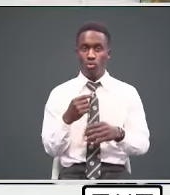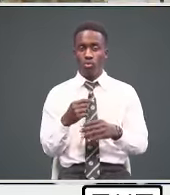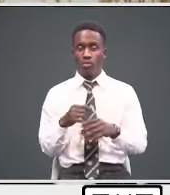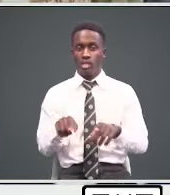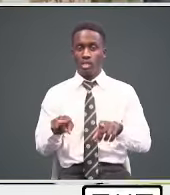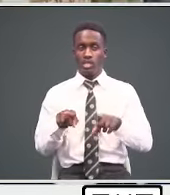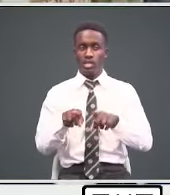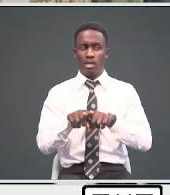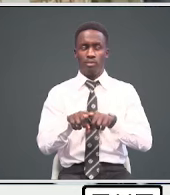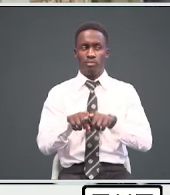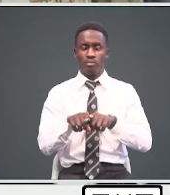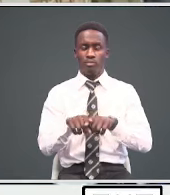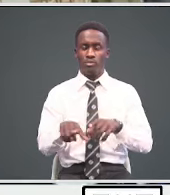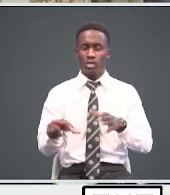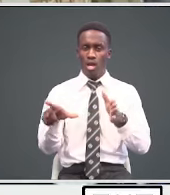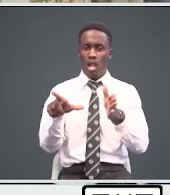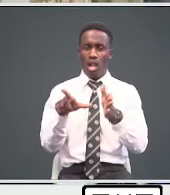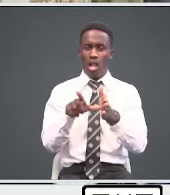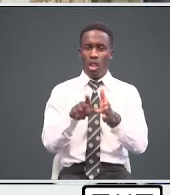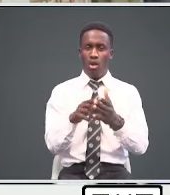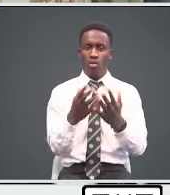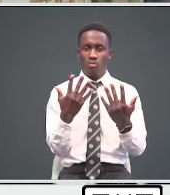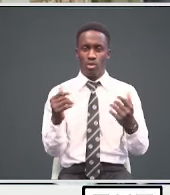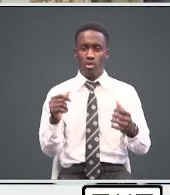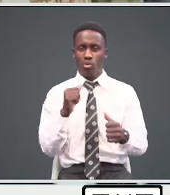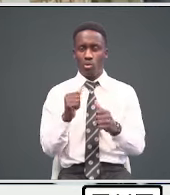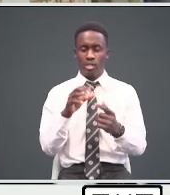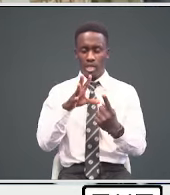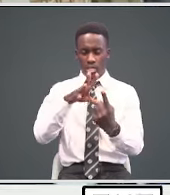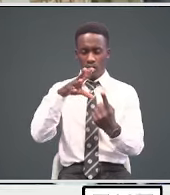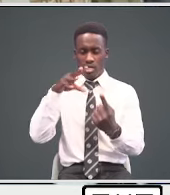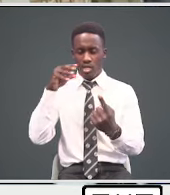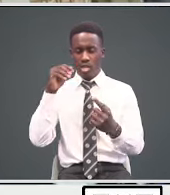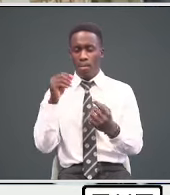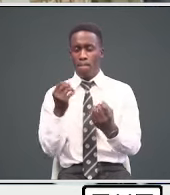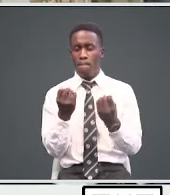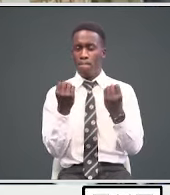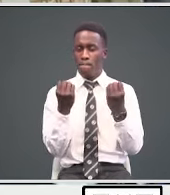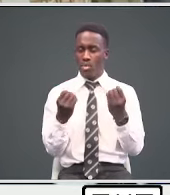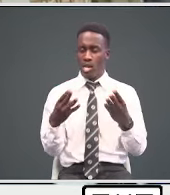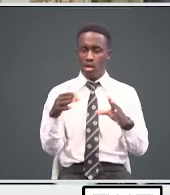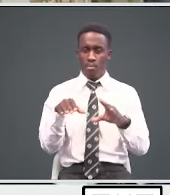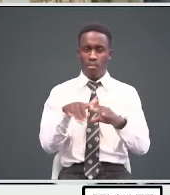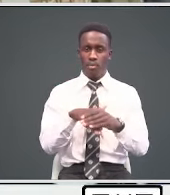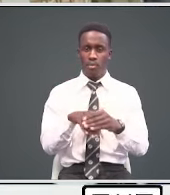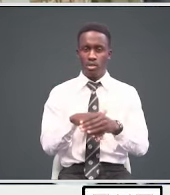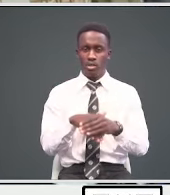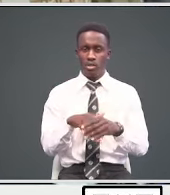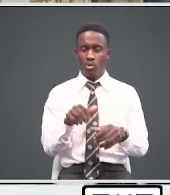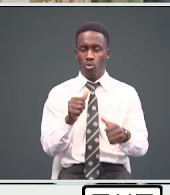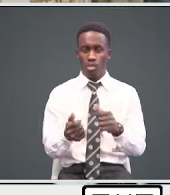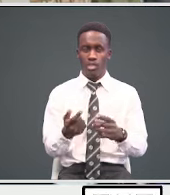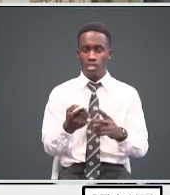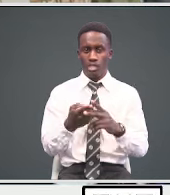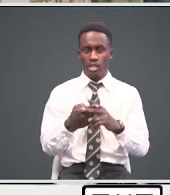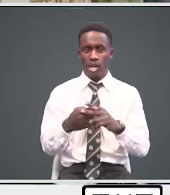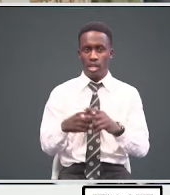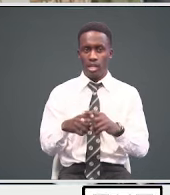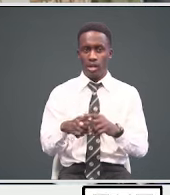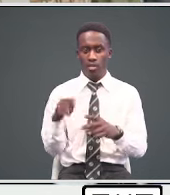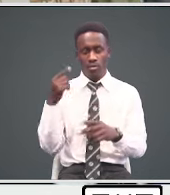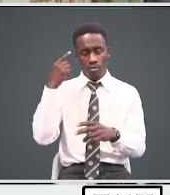called the Premier Loan Product, aimed at attracting more members. This move is suspected to have laid the groundwork for the